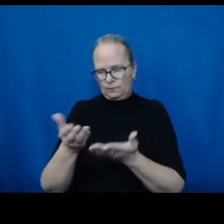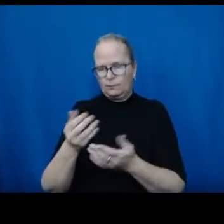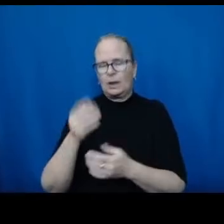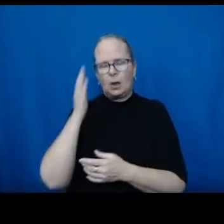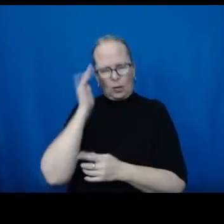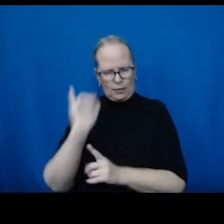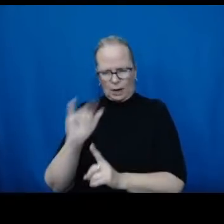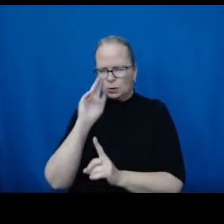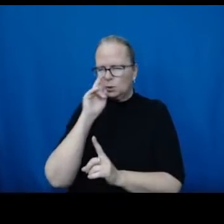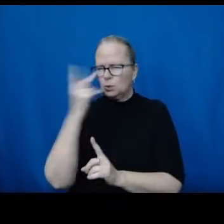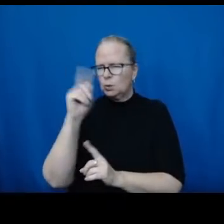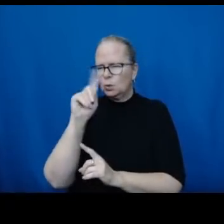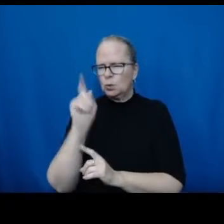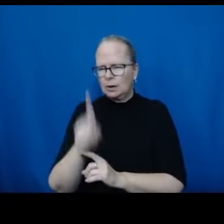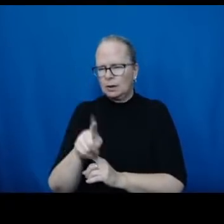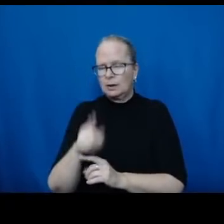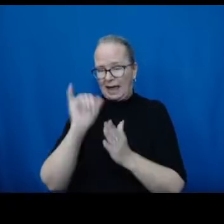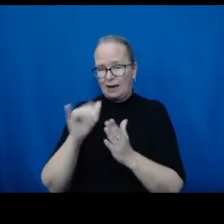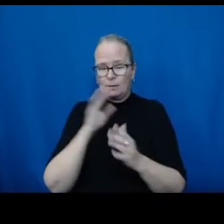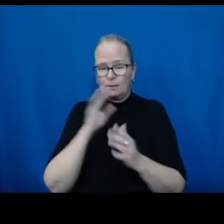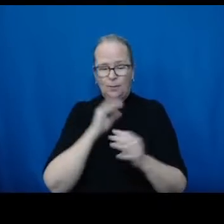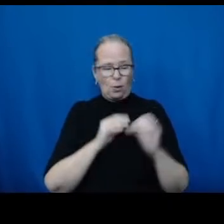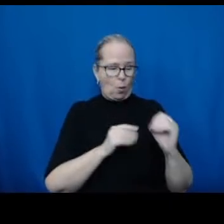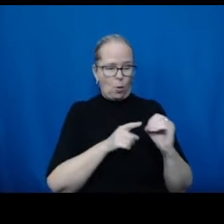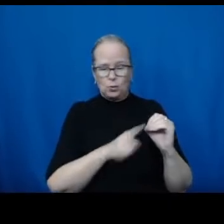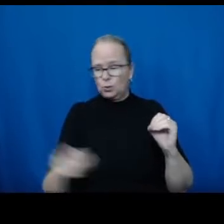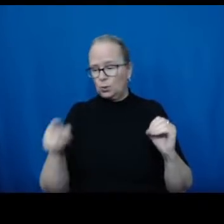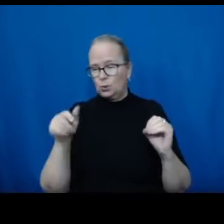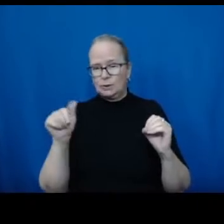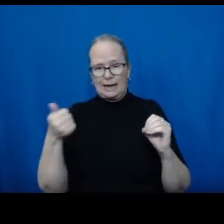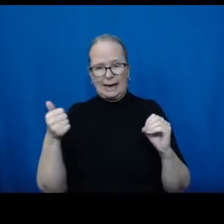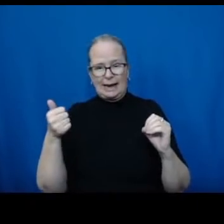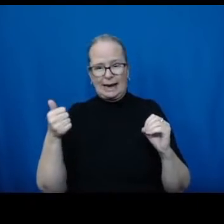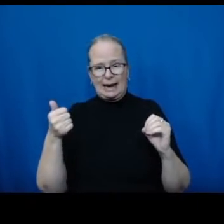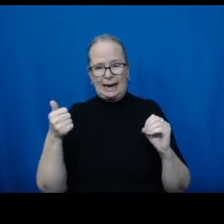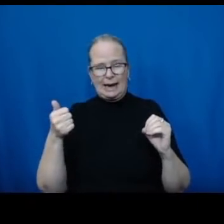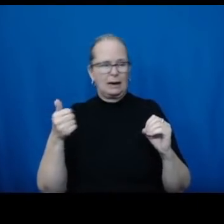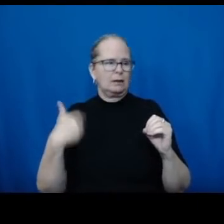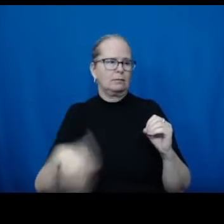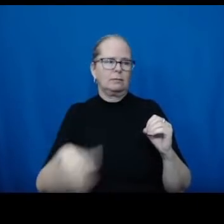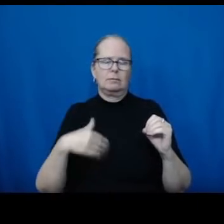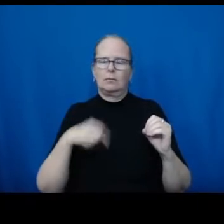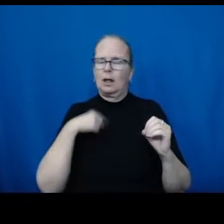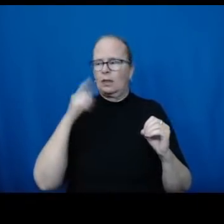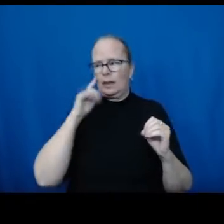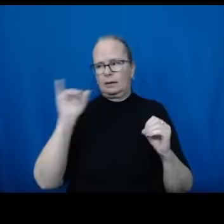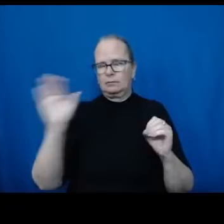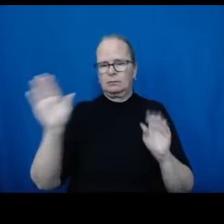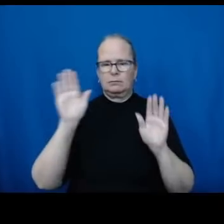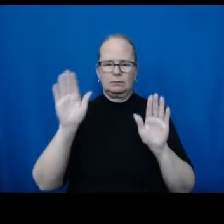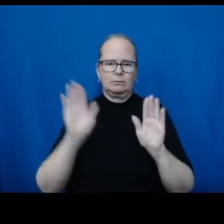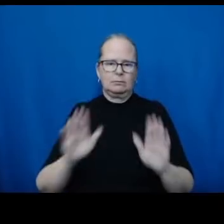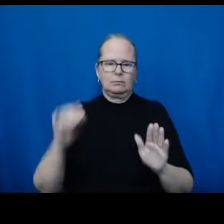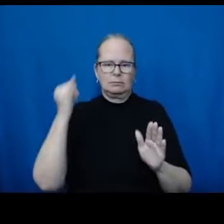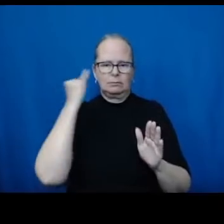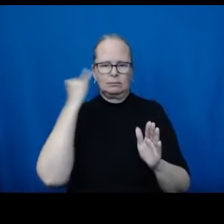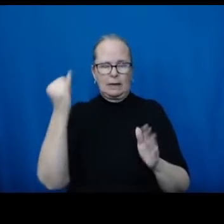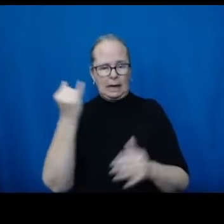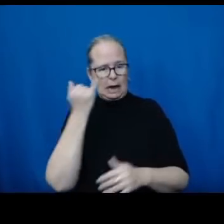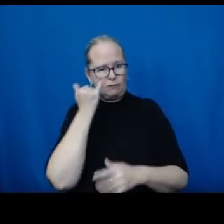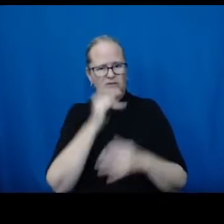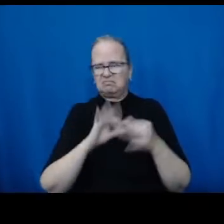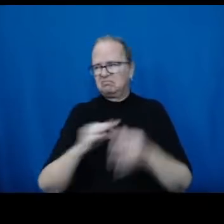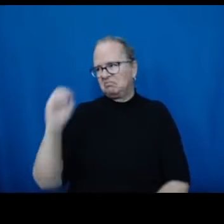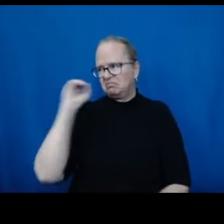10 of not letting a COVID-19 vaccine anywhere near me to being the first person to sign up when they